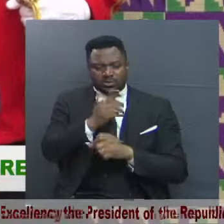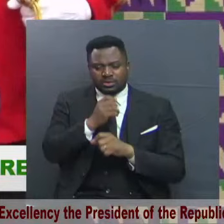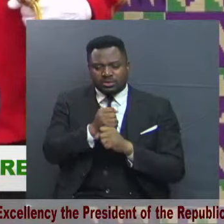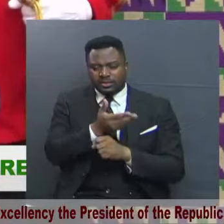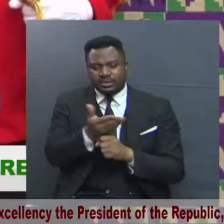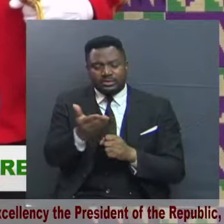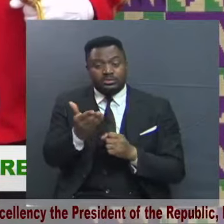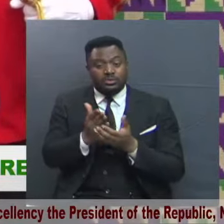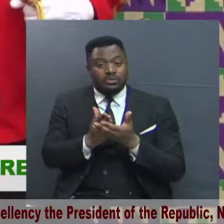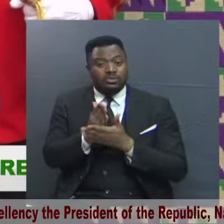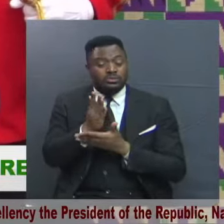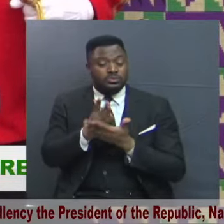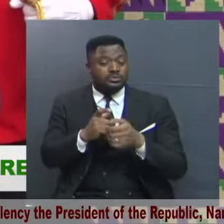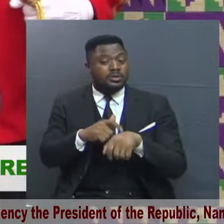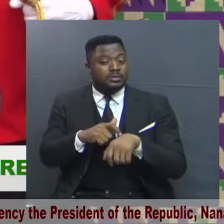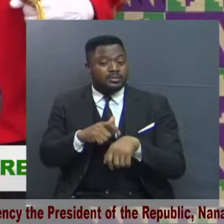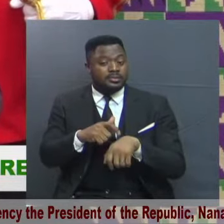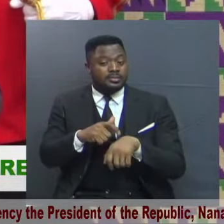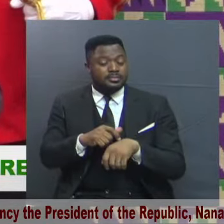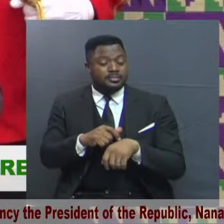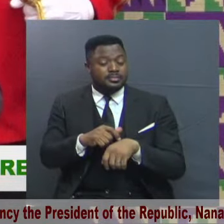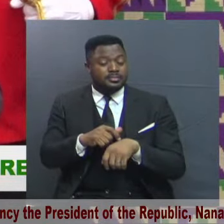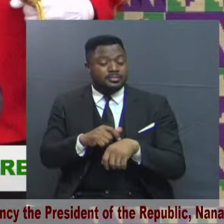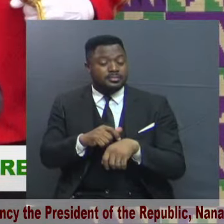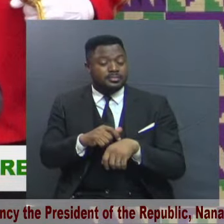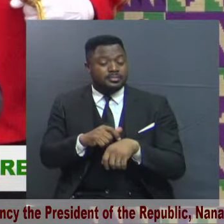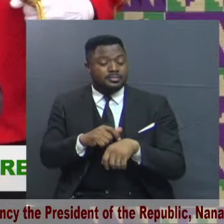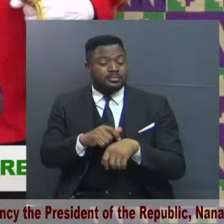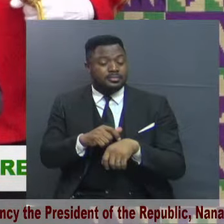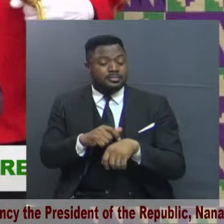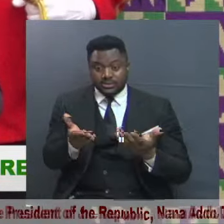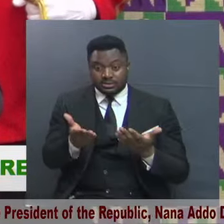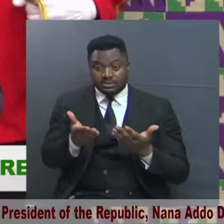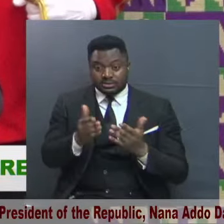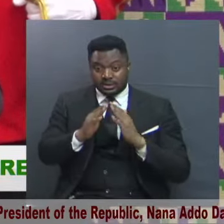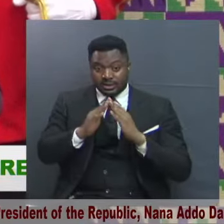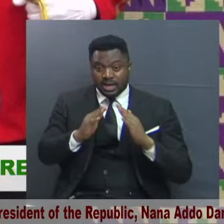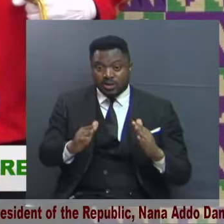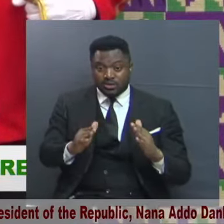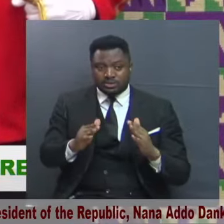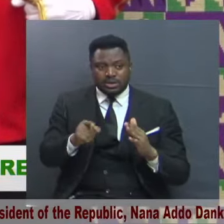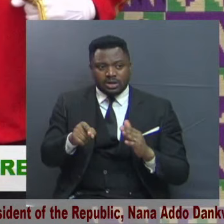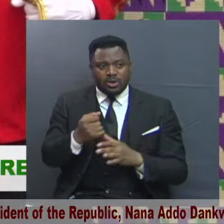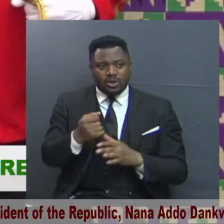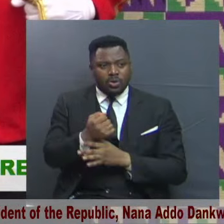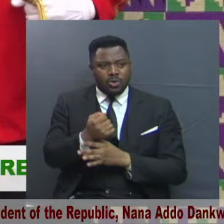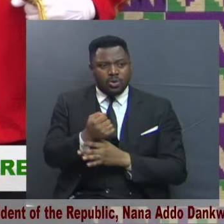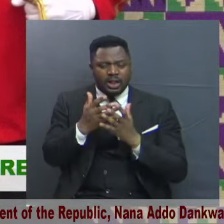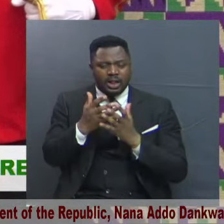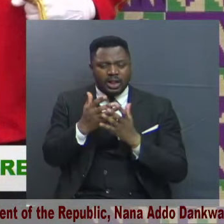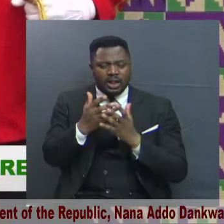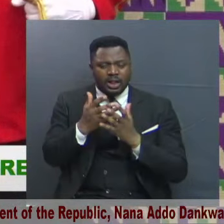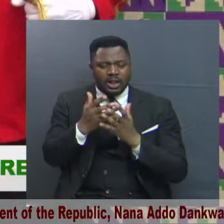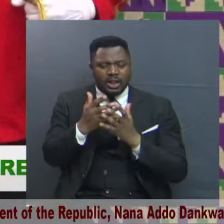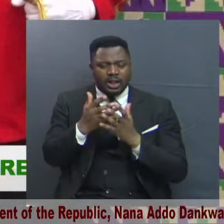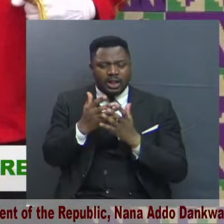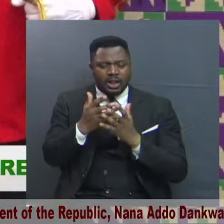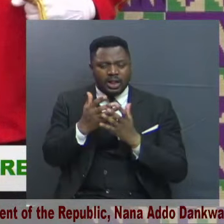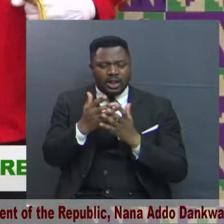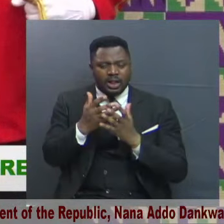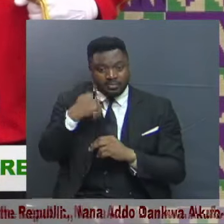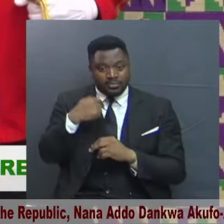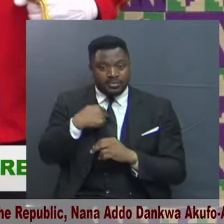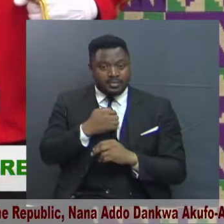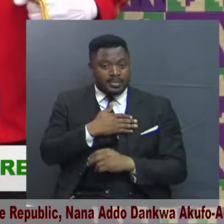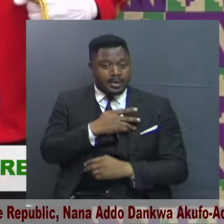things wrong sometimes this August house which holds so many fond memories for me of